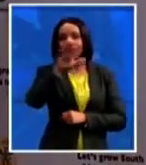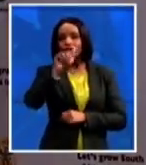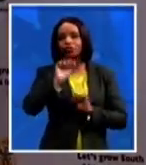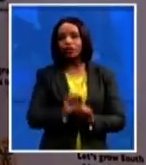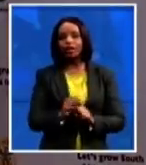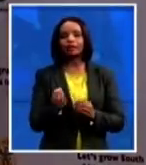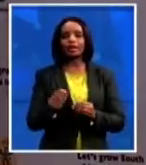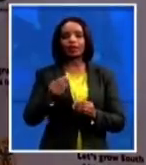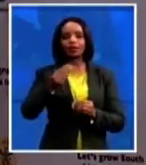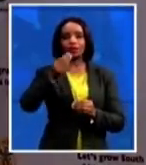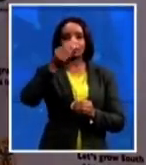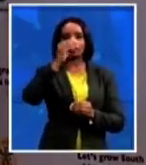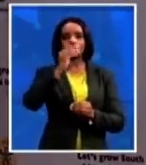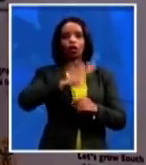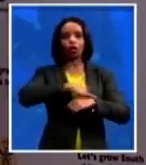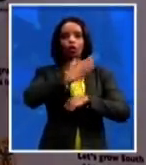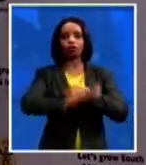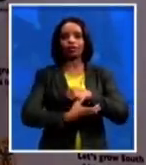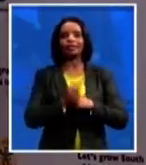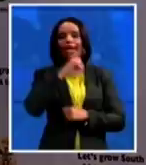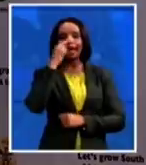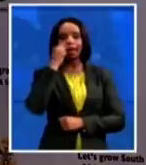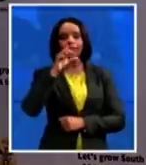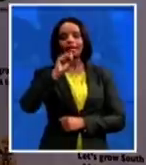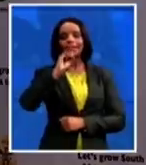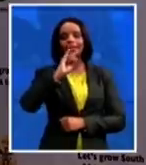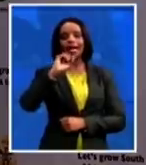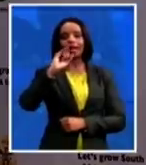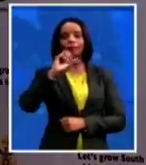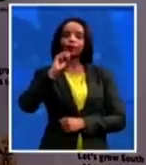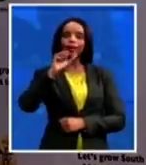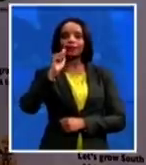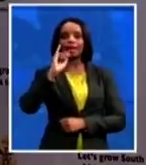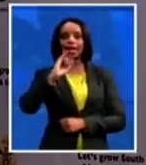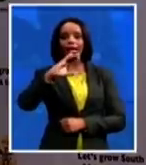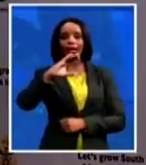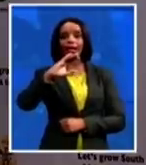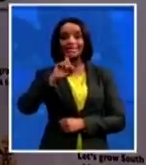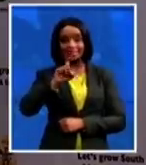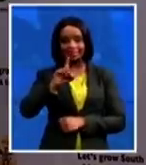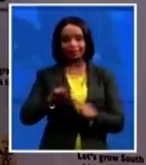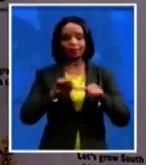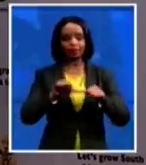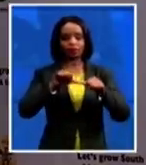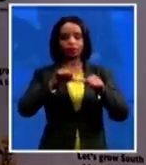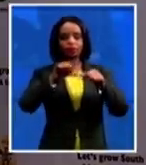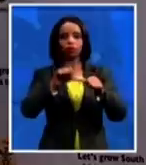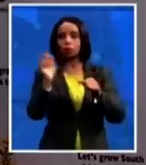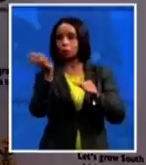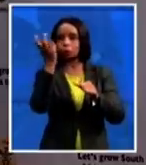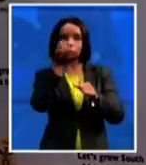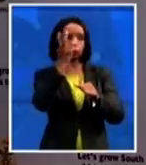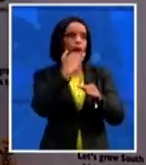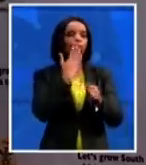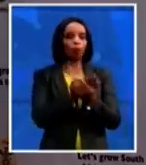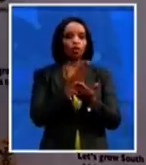SAIC, continues to attract potential investors. Since its inaugural conference in 2018, the SAIC